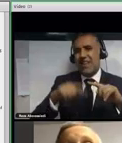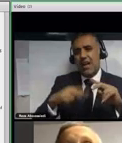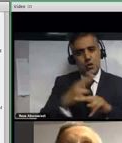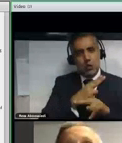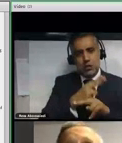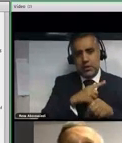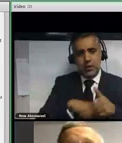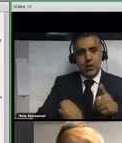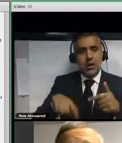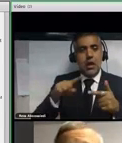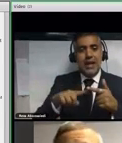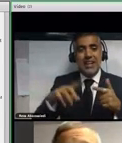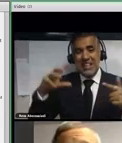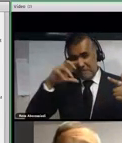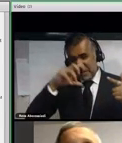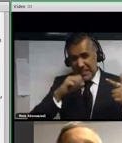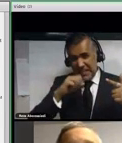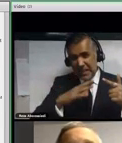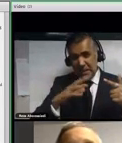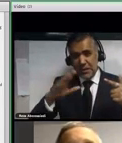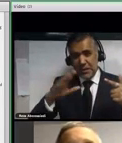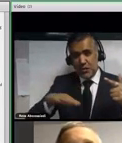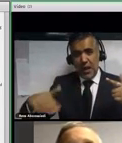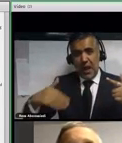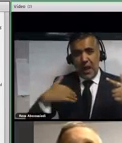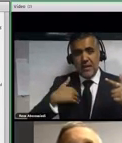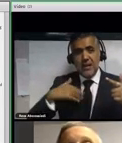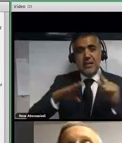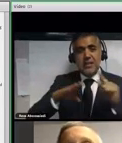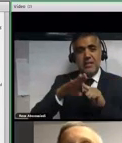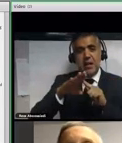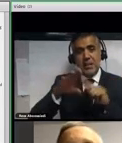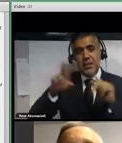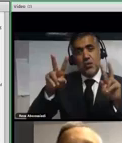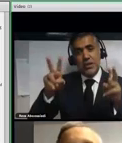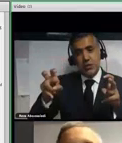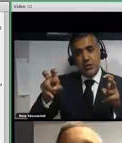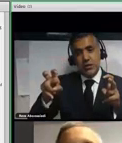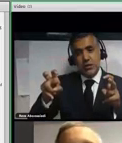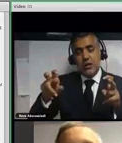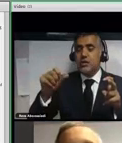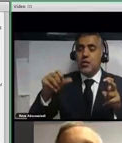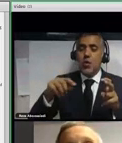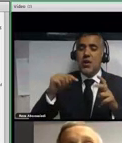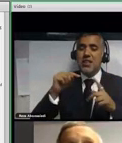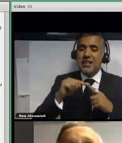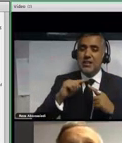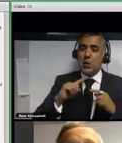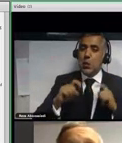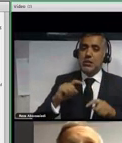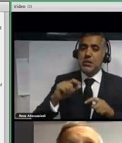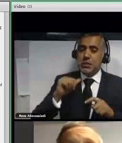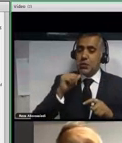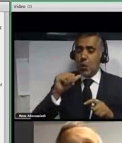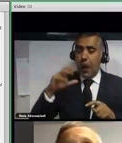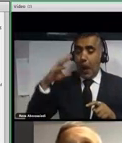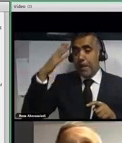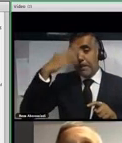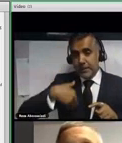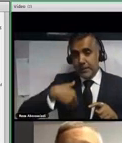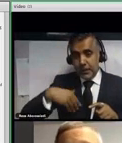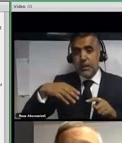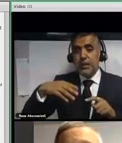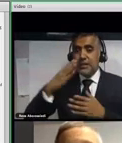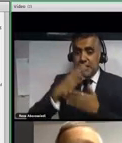then it misses some children with developmental issues. It doesn't capture the kinds of issues that children with developmental